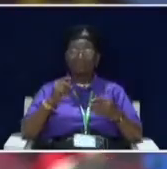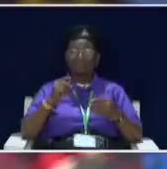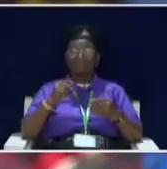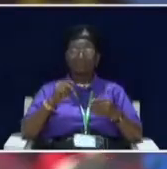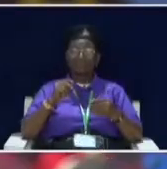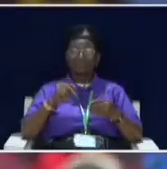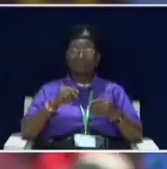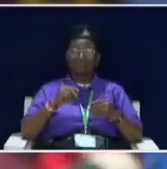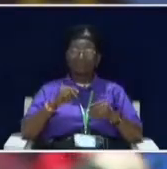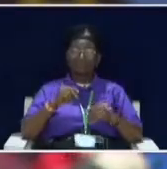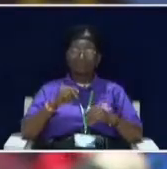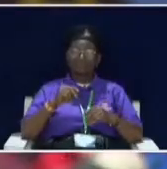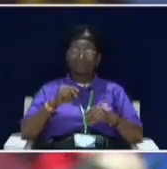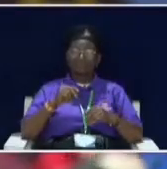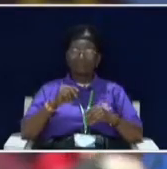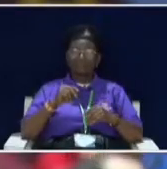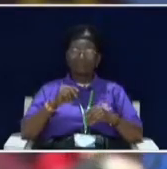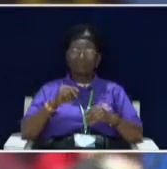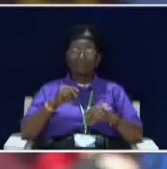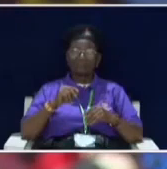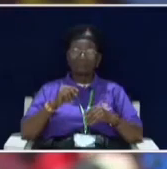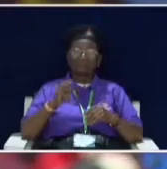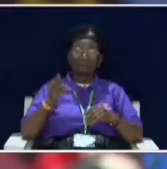parked was